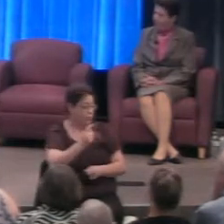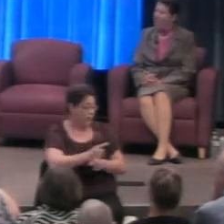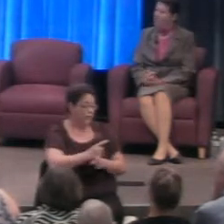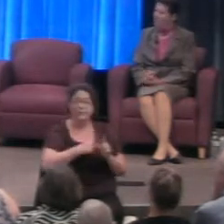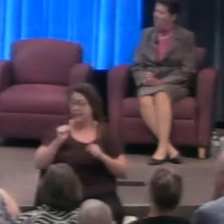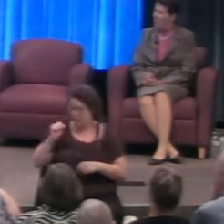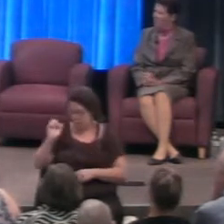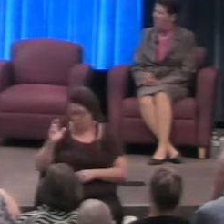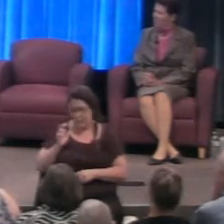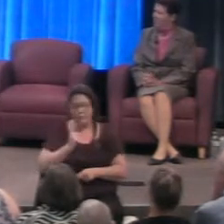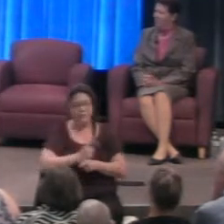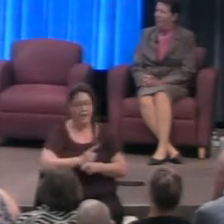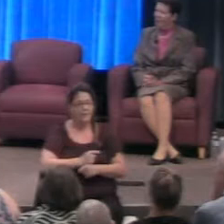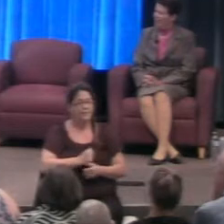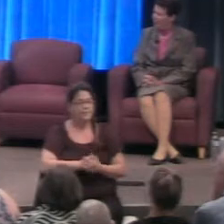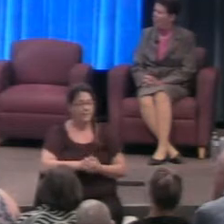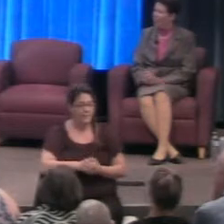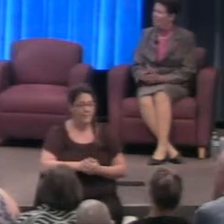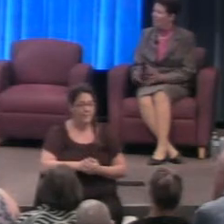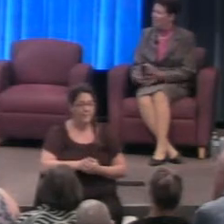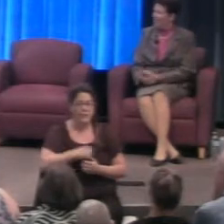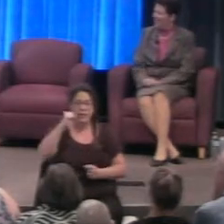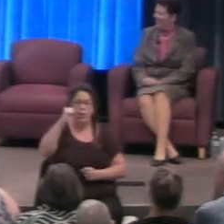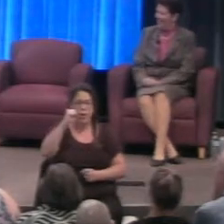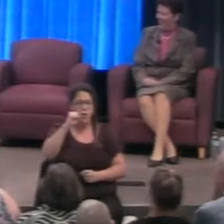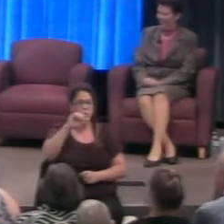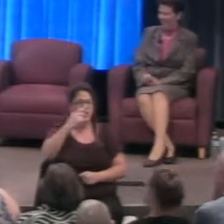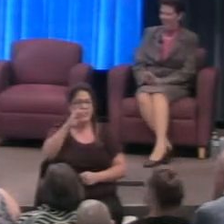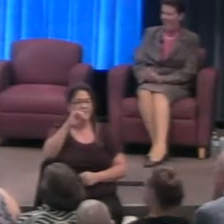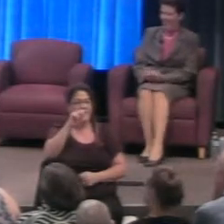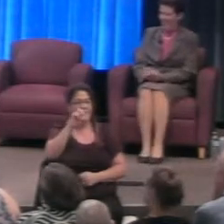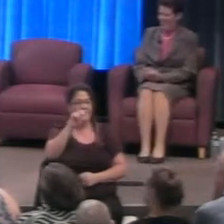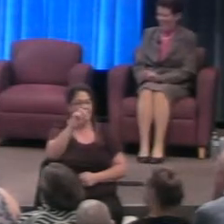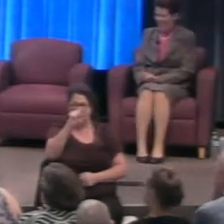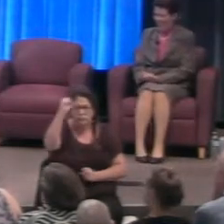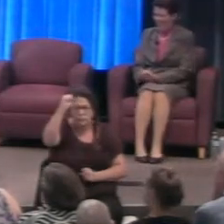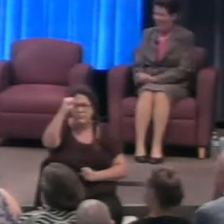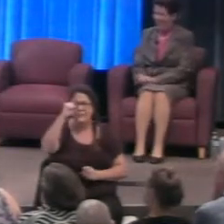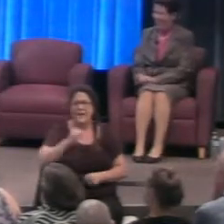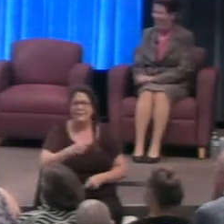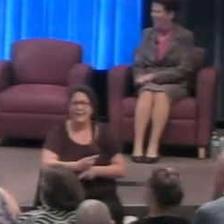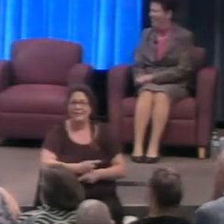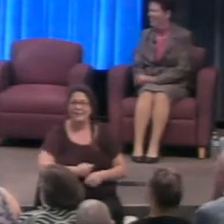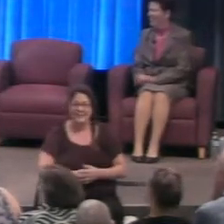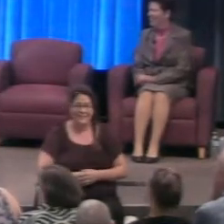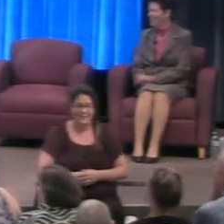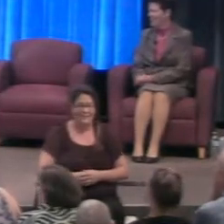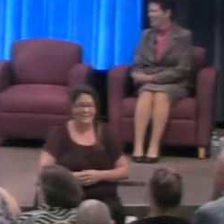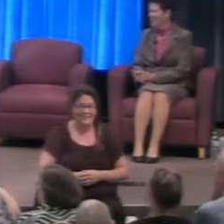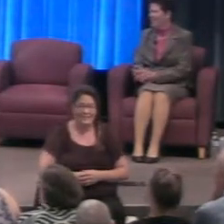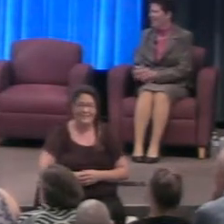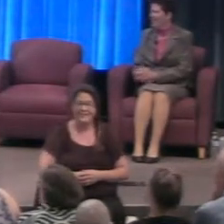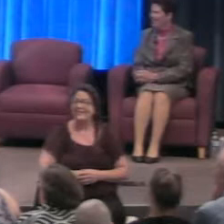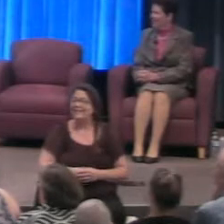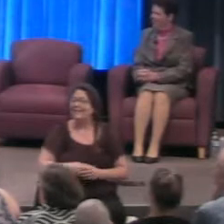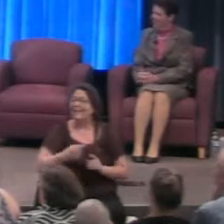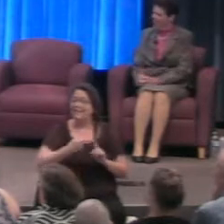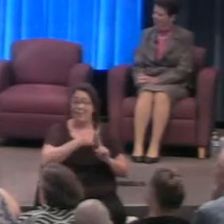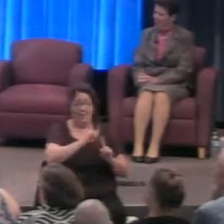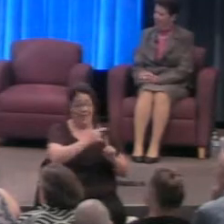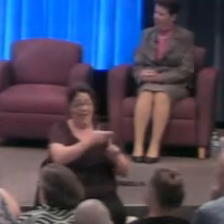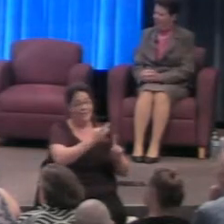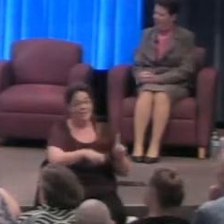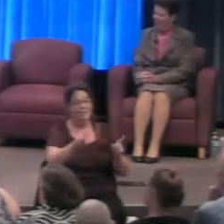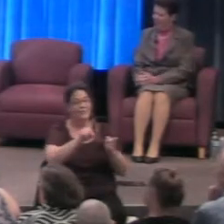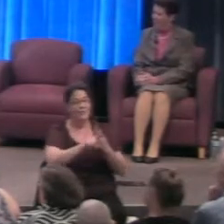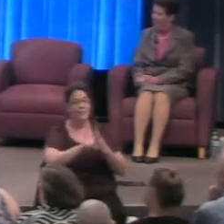sir. Purple and white? Go Chieftains. Go Chieftains. Let's see, from there she attended